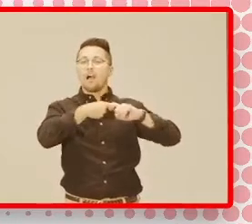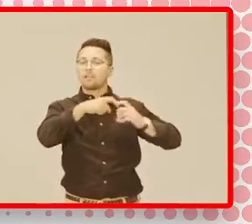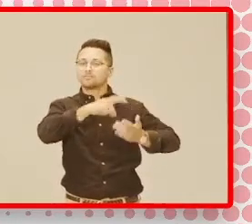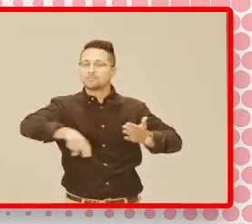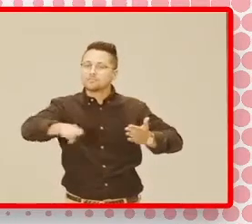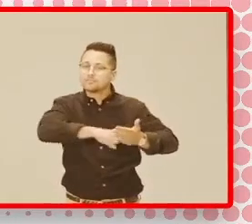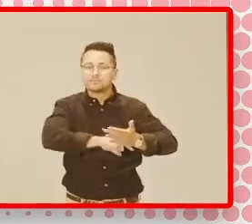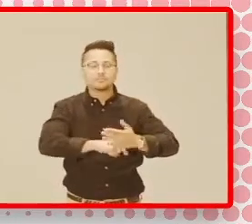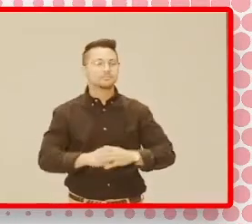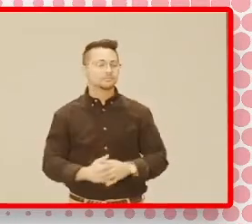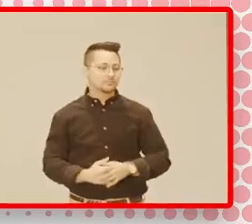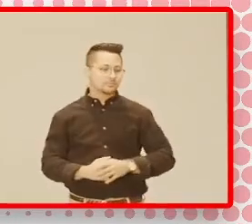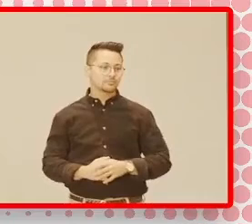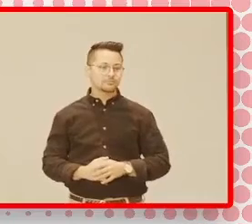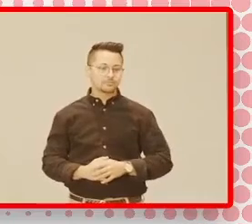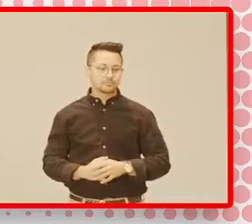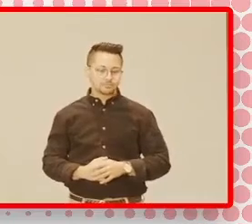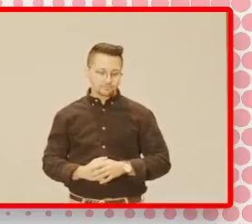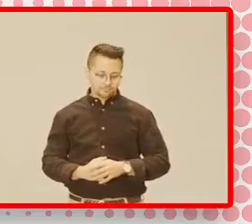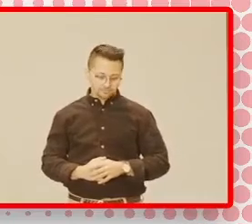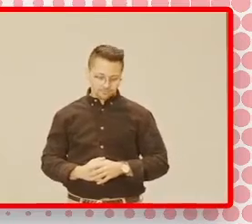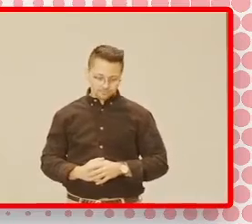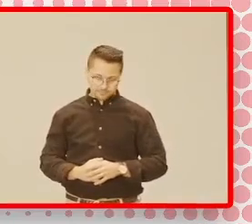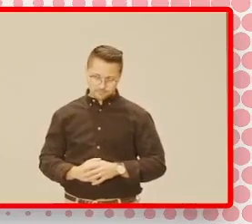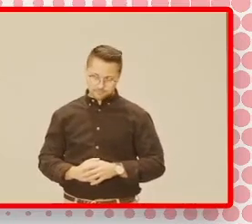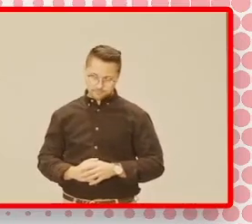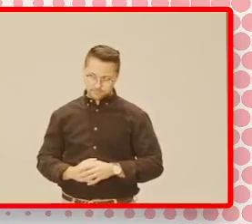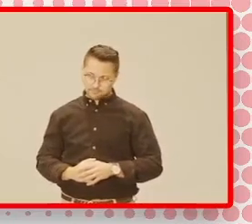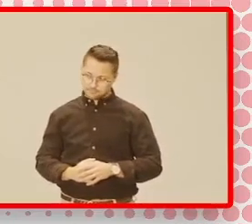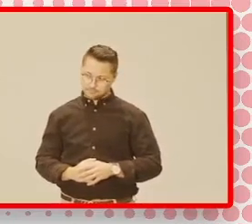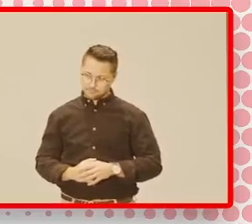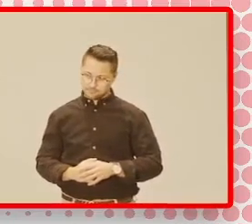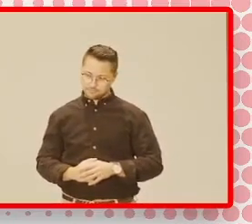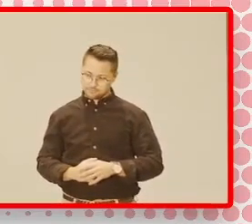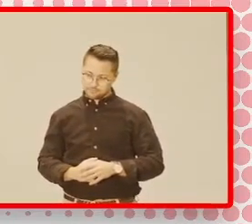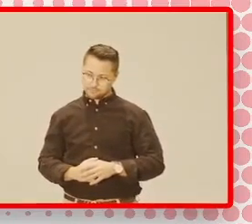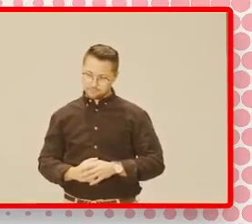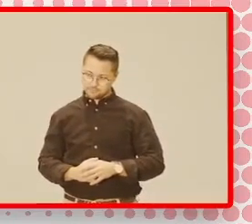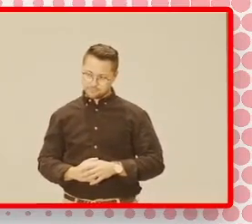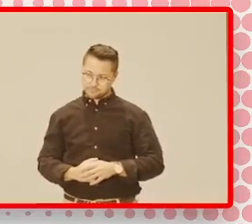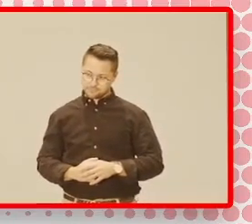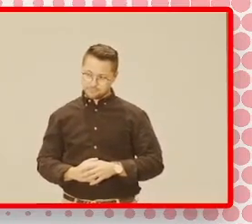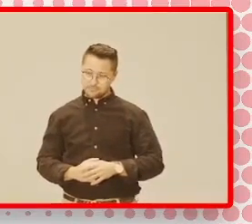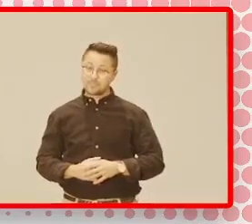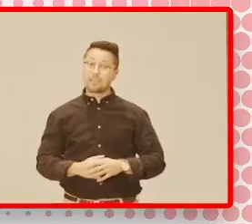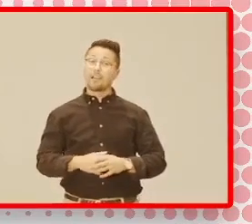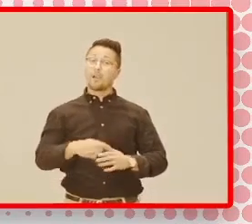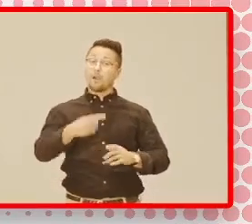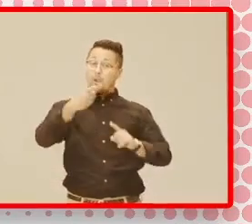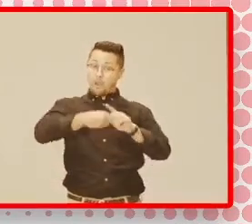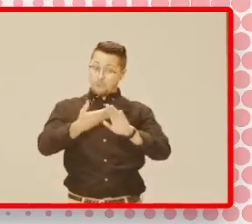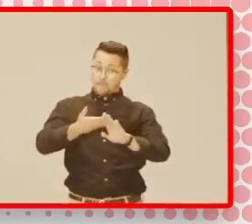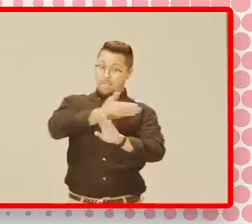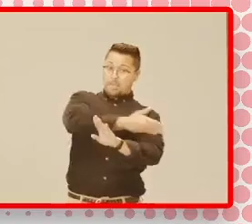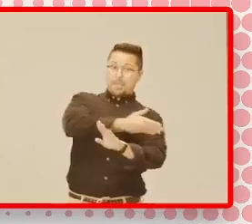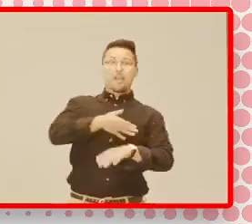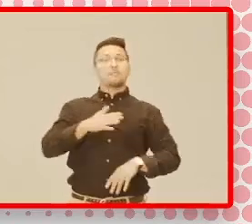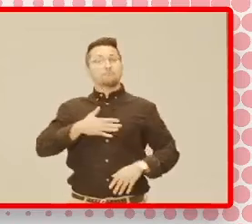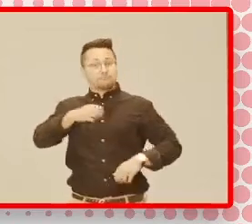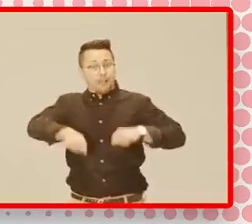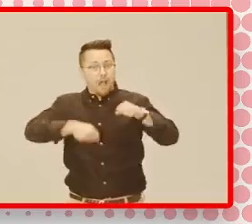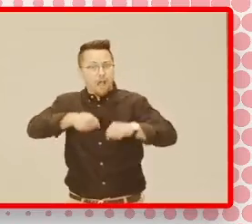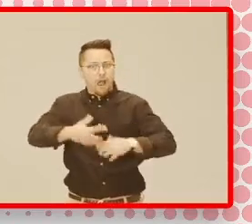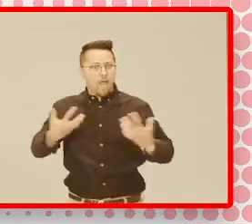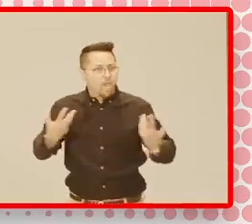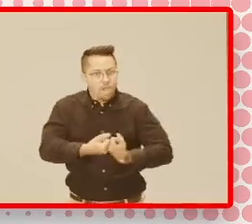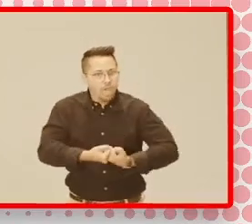A month earlier, I crashed my bike and couldn't